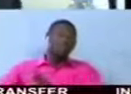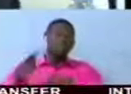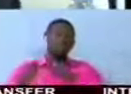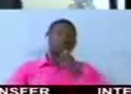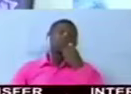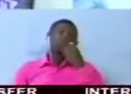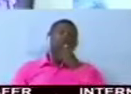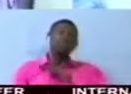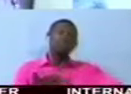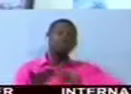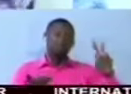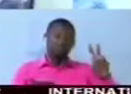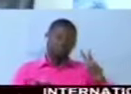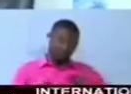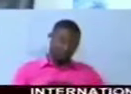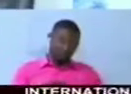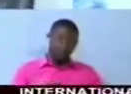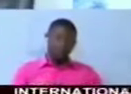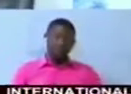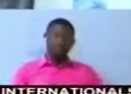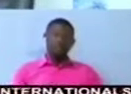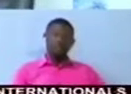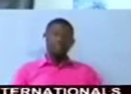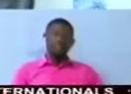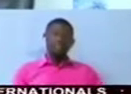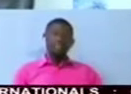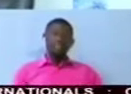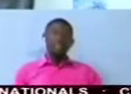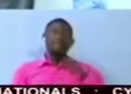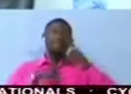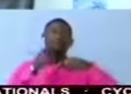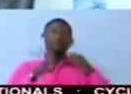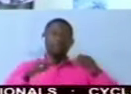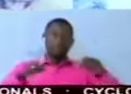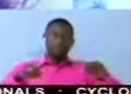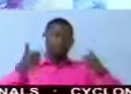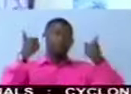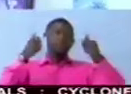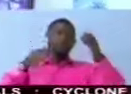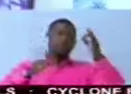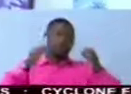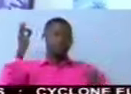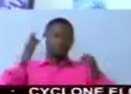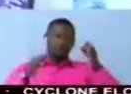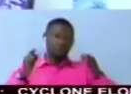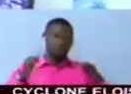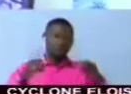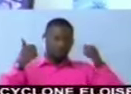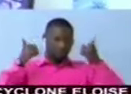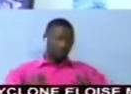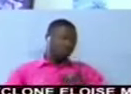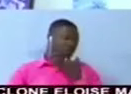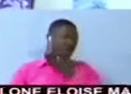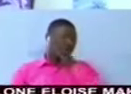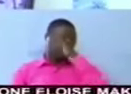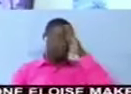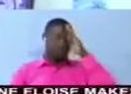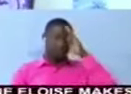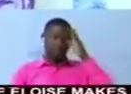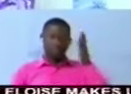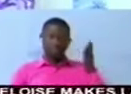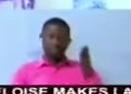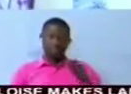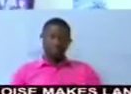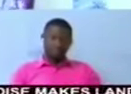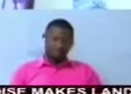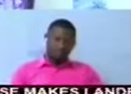2 weeks. You soga start court be at Birkama. That's the time we started the court at Birkama. Birkama nak court bi